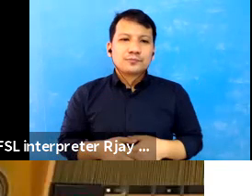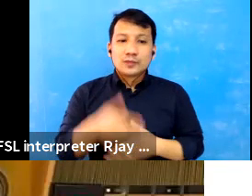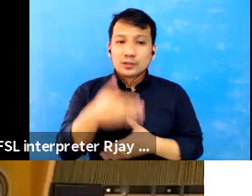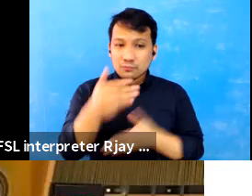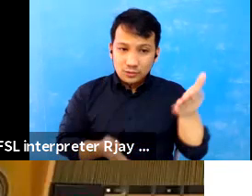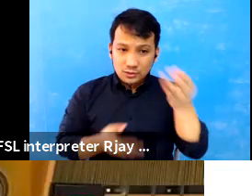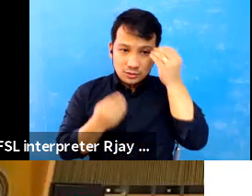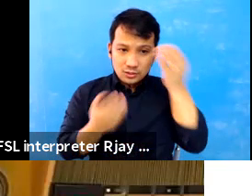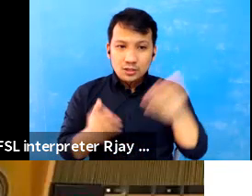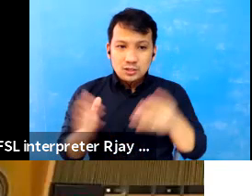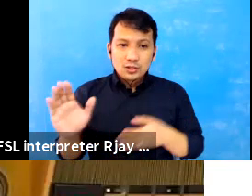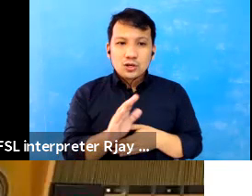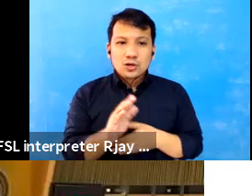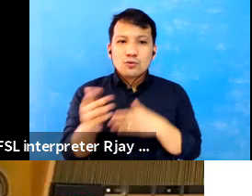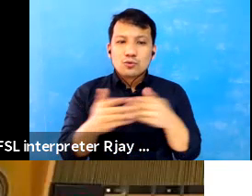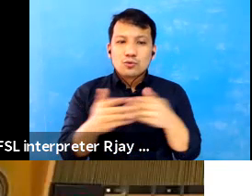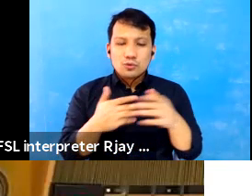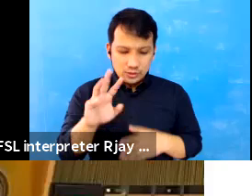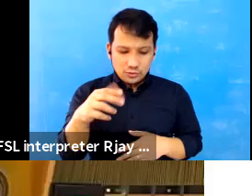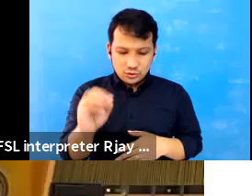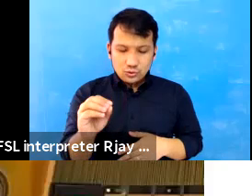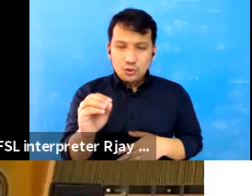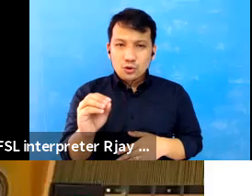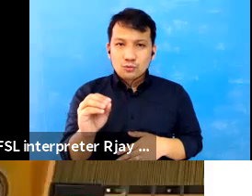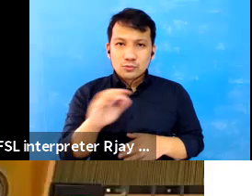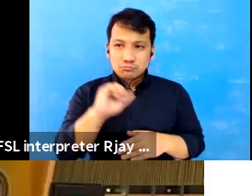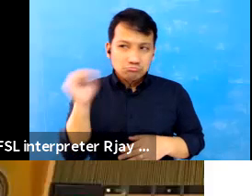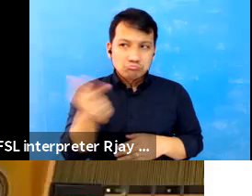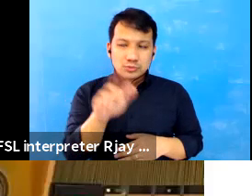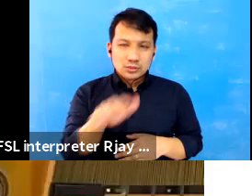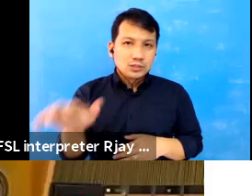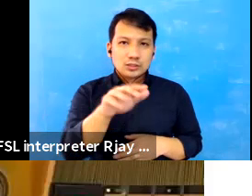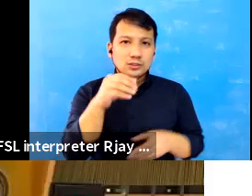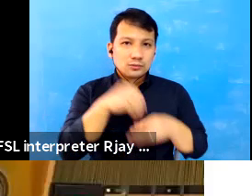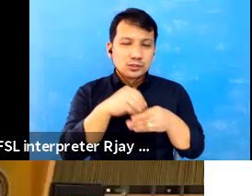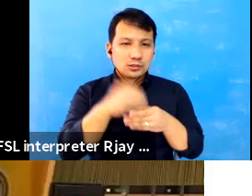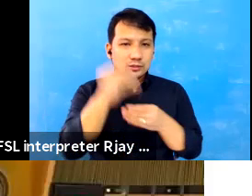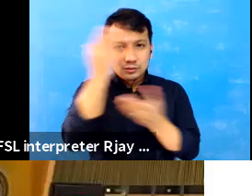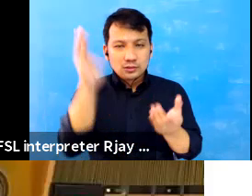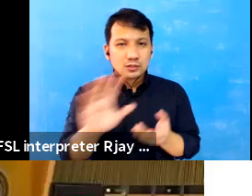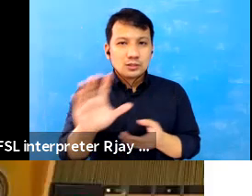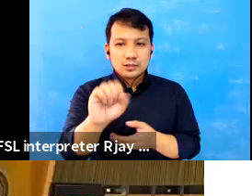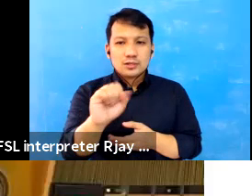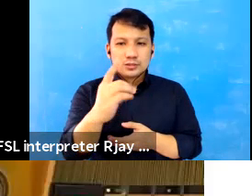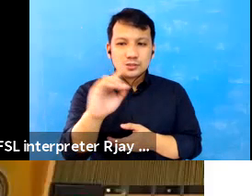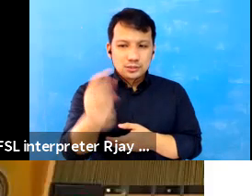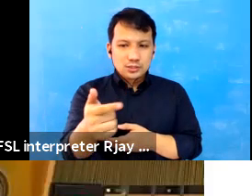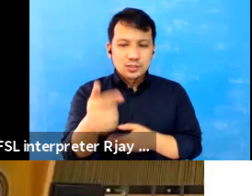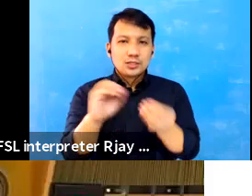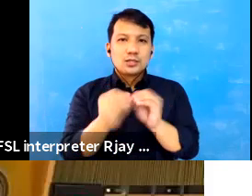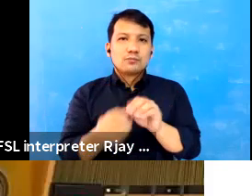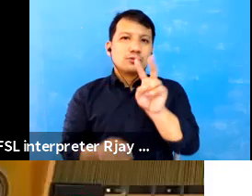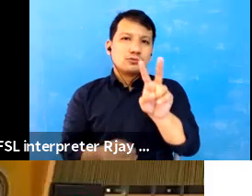the indicators of the World Health Assembly are also within, particularly in the SDG number 2, which is